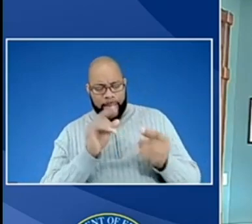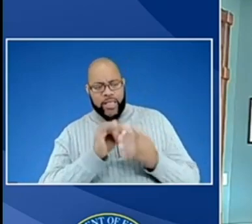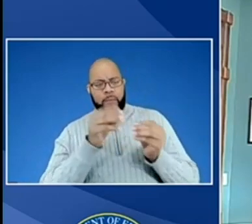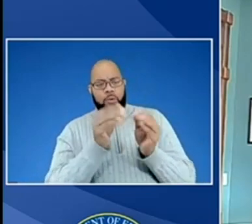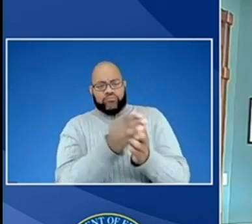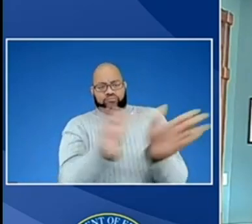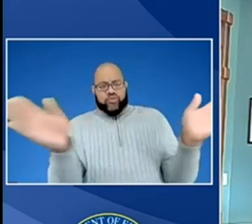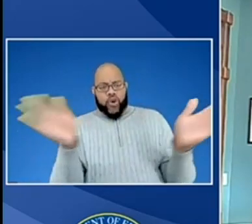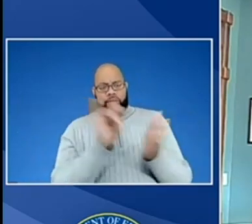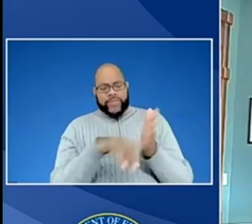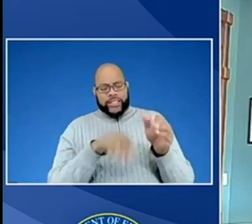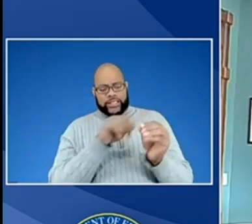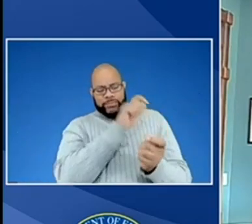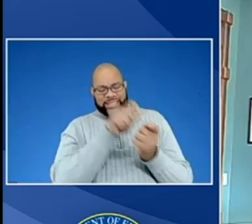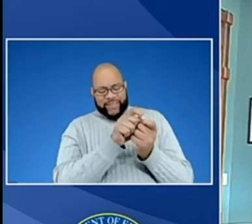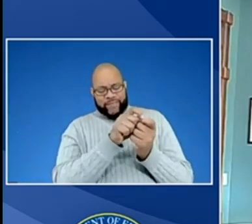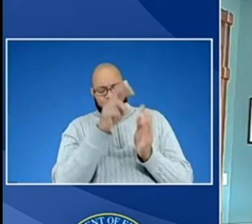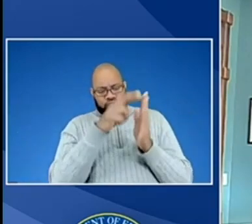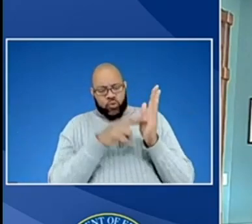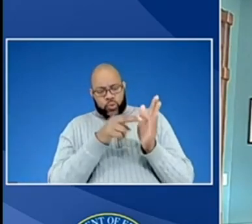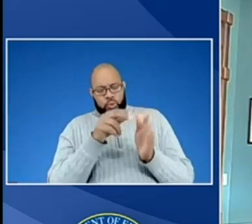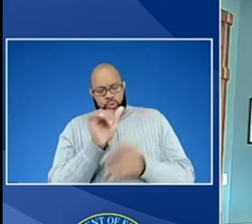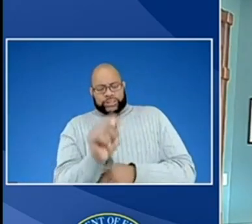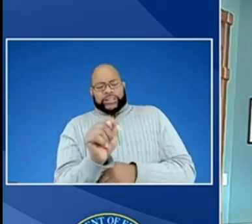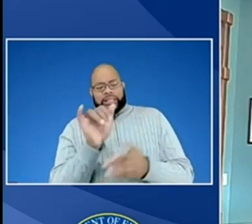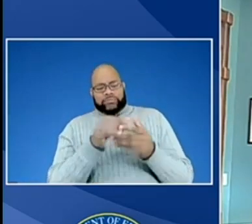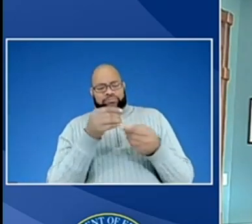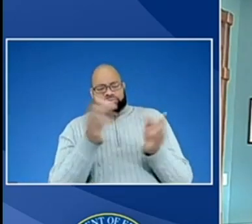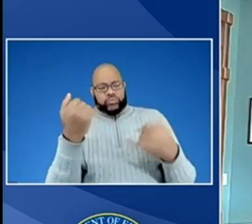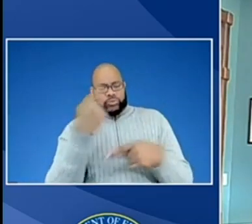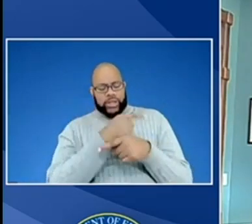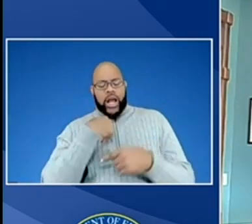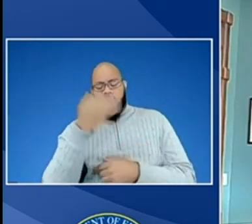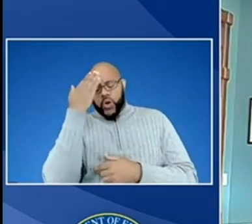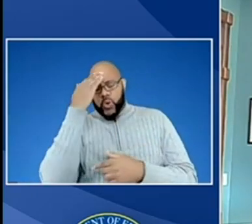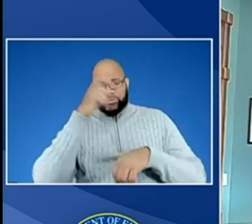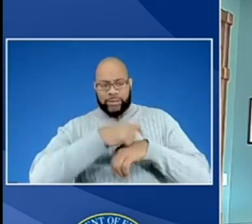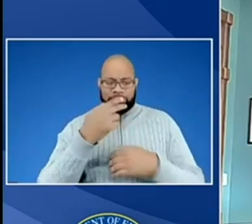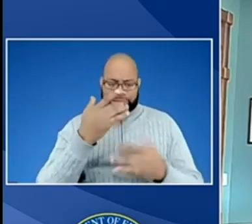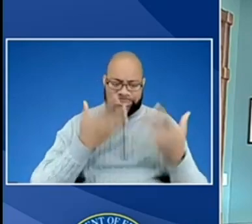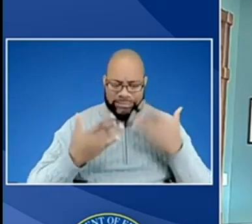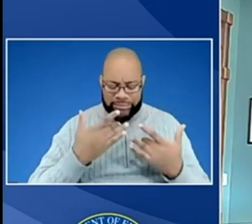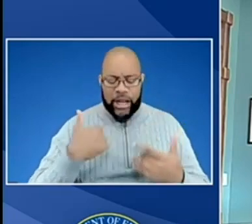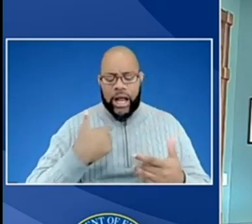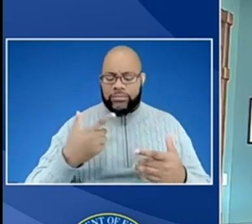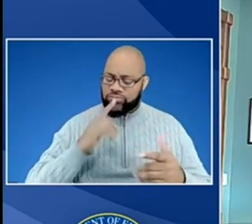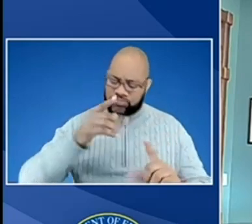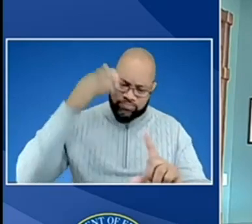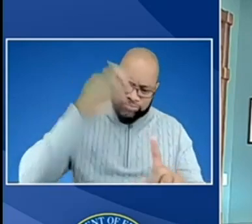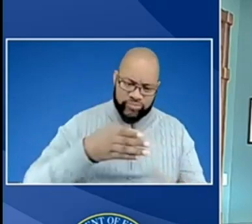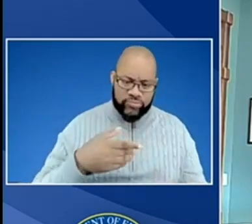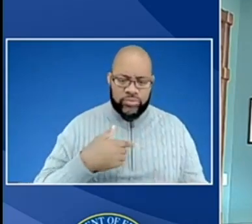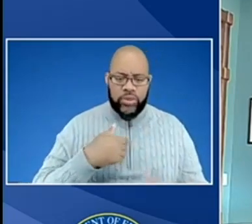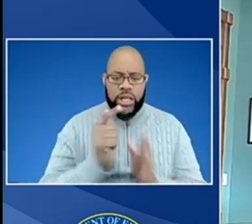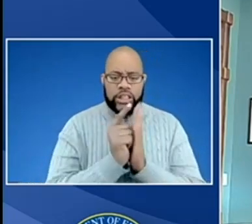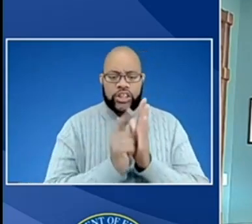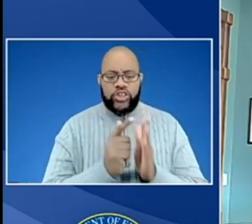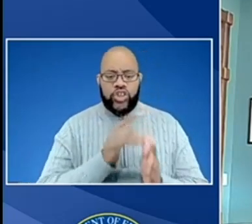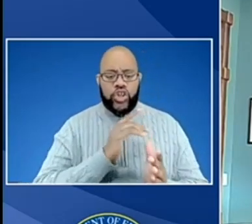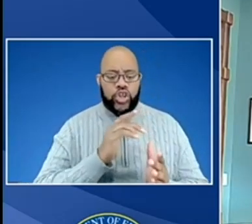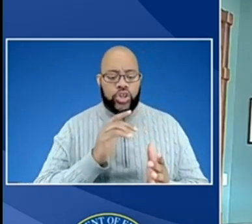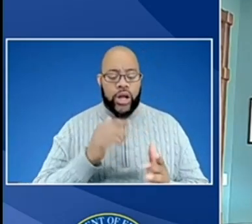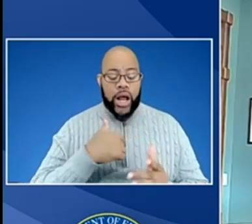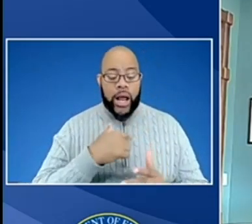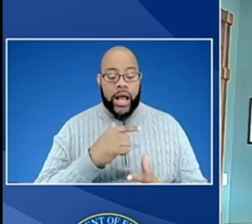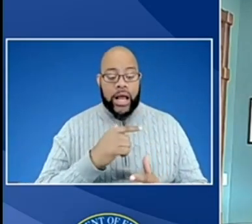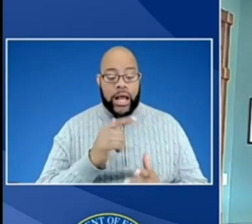than the specific regulatory text at issue today. I know time is brief, so I'll just cut to the chase. I'm a litigation attorney and was not able to attend